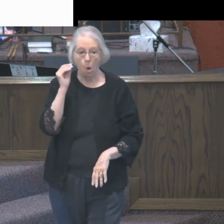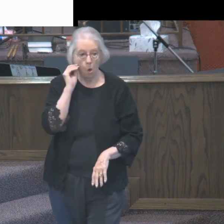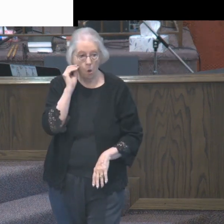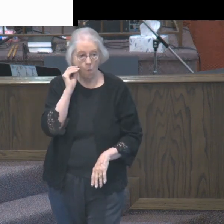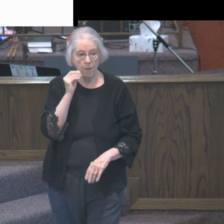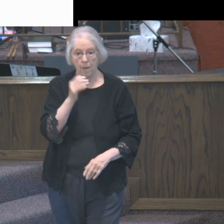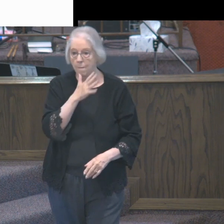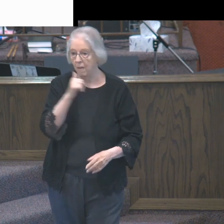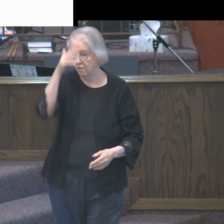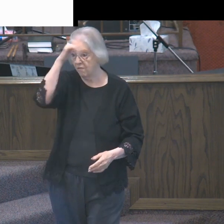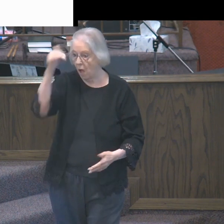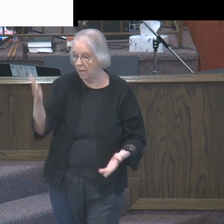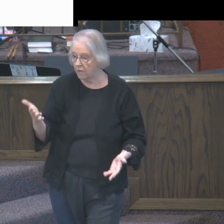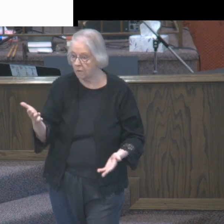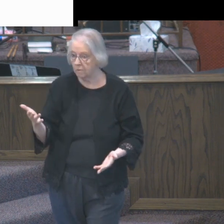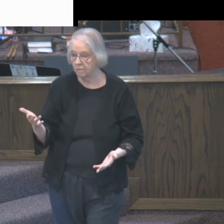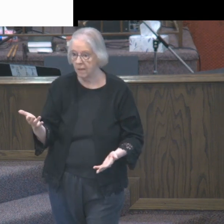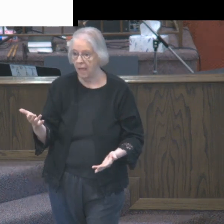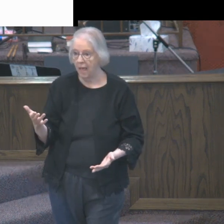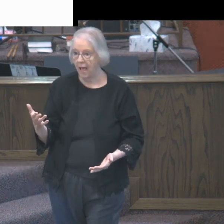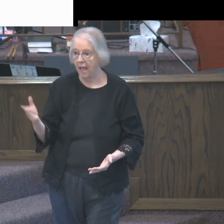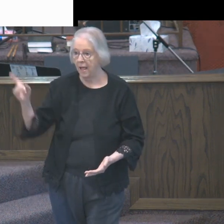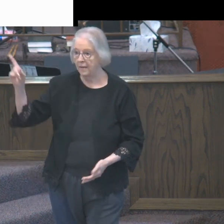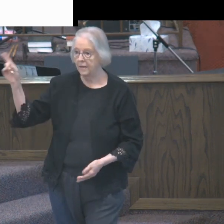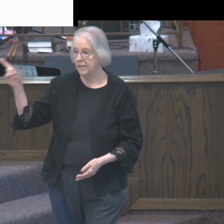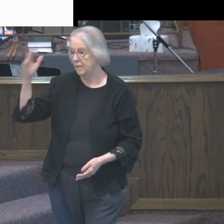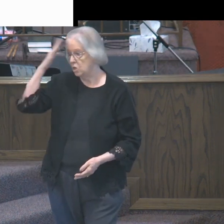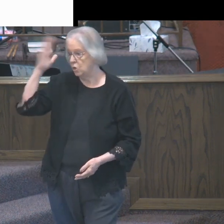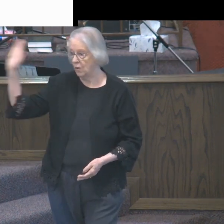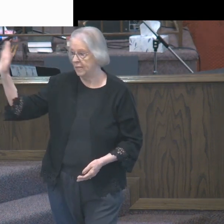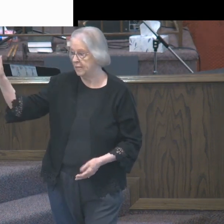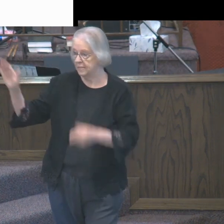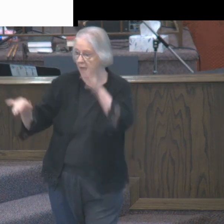My mom, and I knew this about my dad.